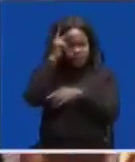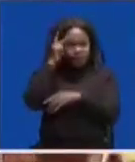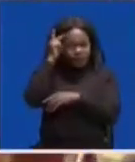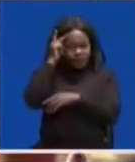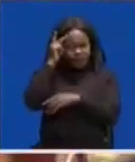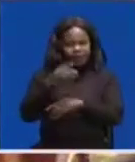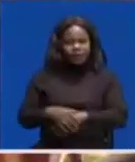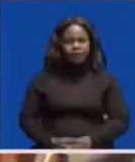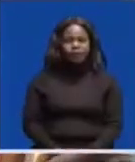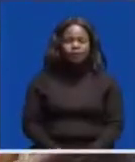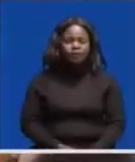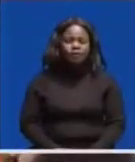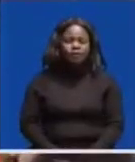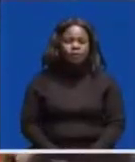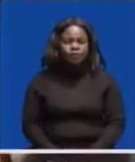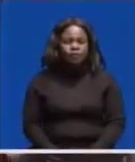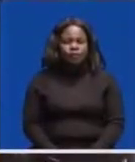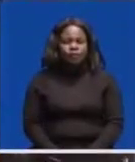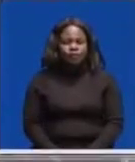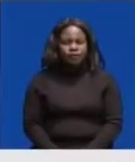Mulinda, ZNBC News, Mukoshi.